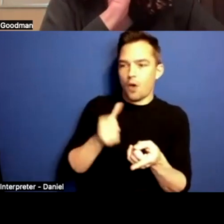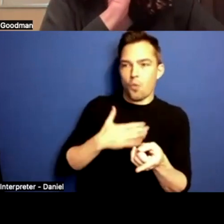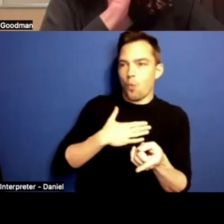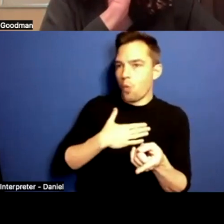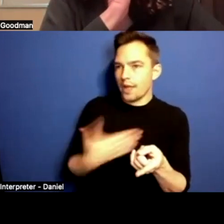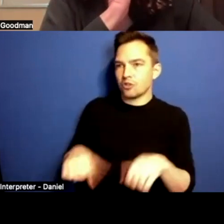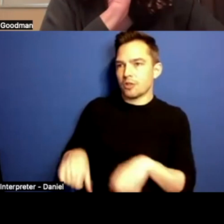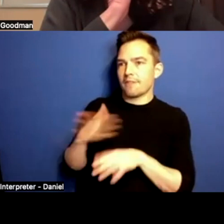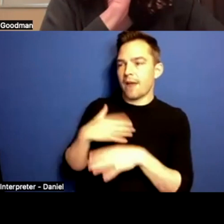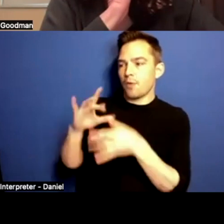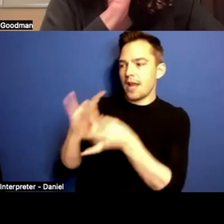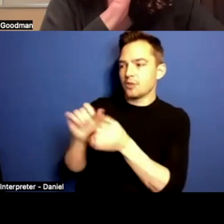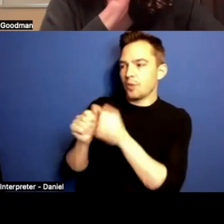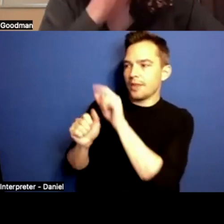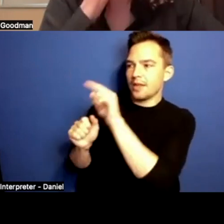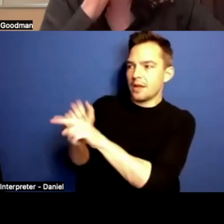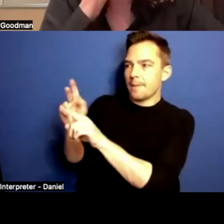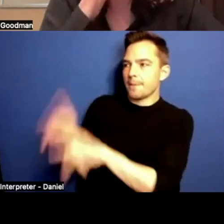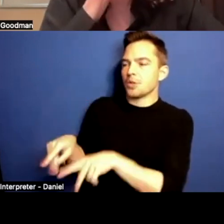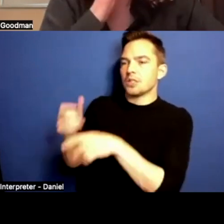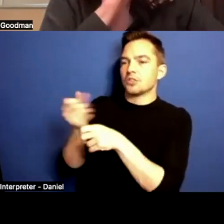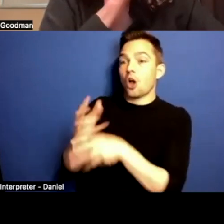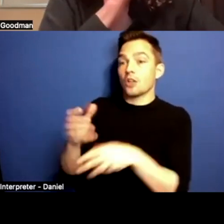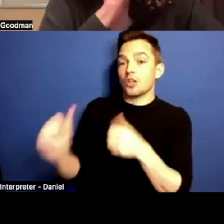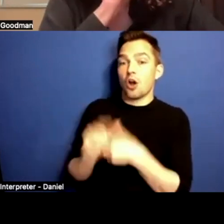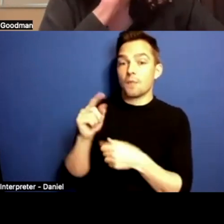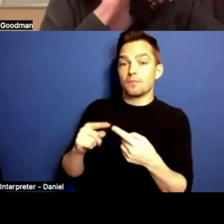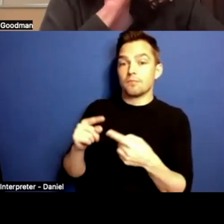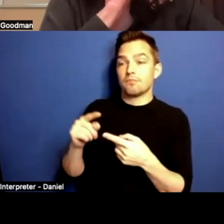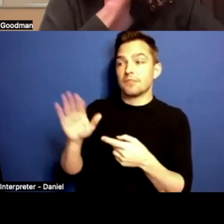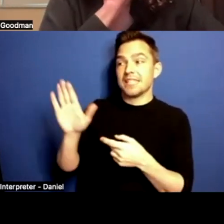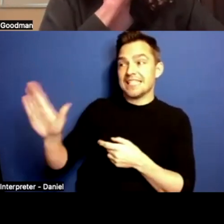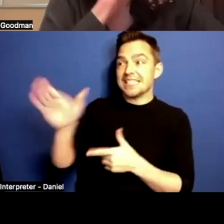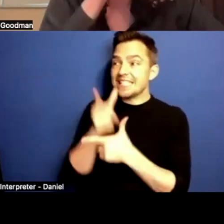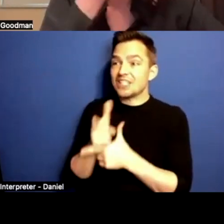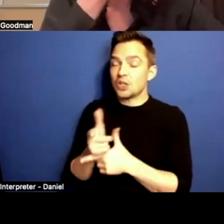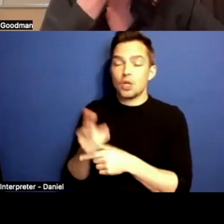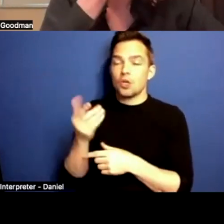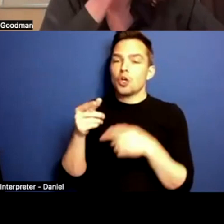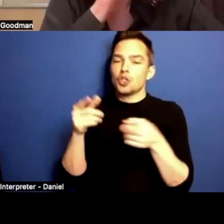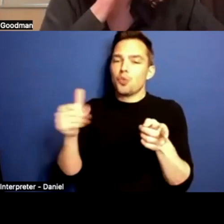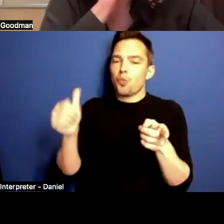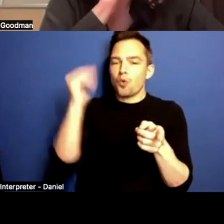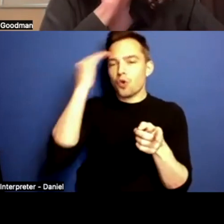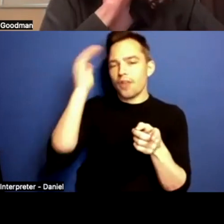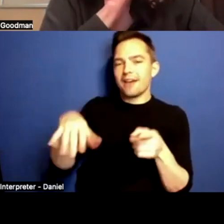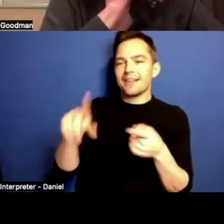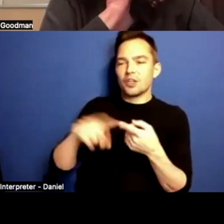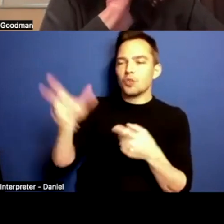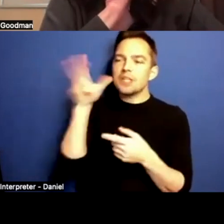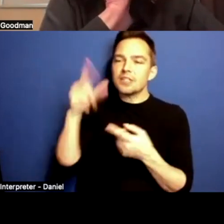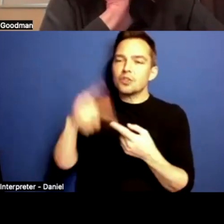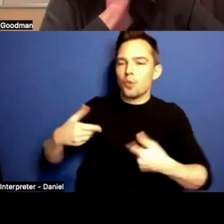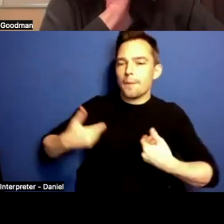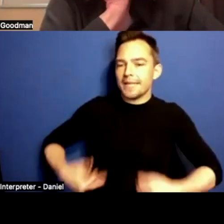my relationship with the person who's causing me harm's sister. Like, you don't know that unless you listen to me, unless we have these conversations.